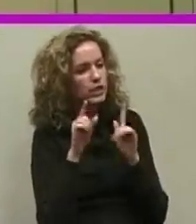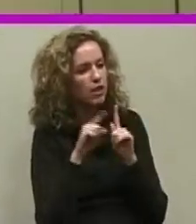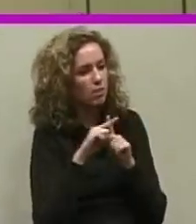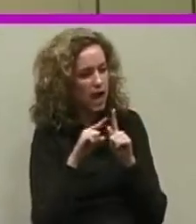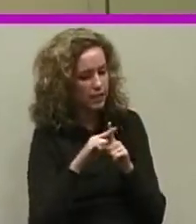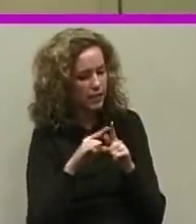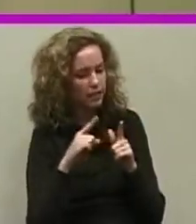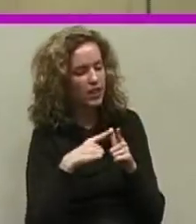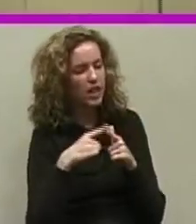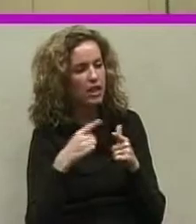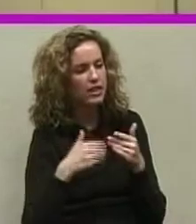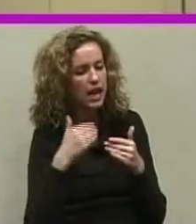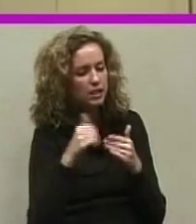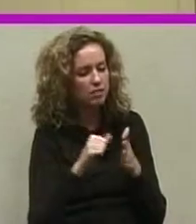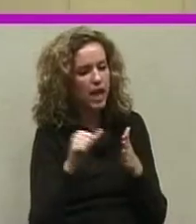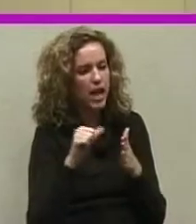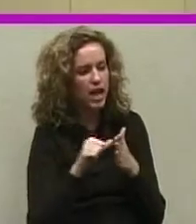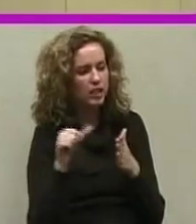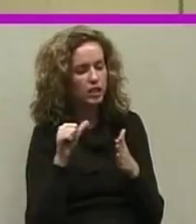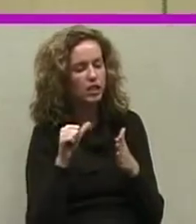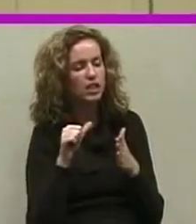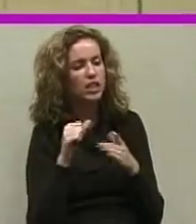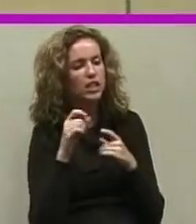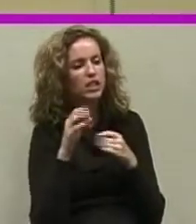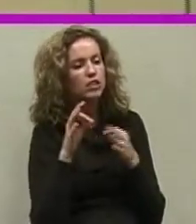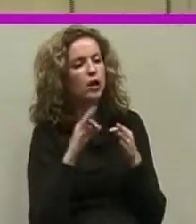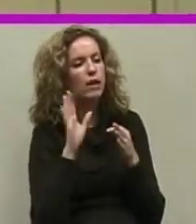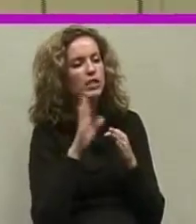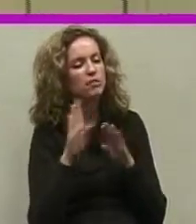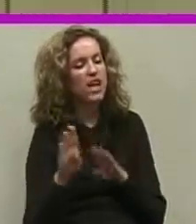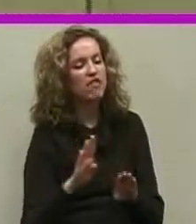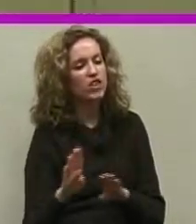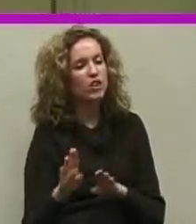behavior. What do you see going on here?